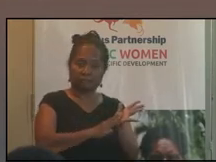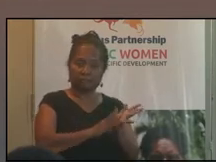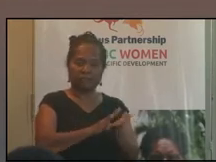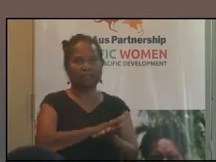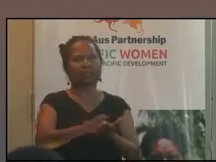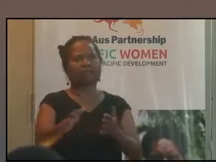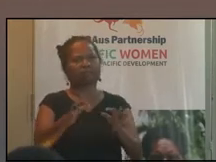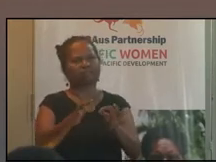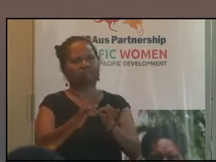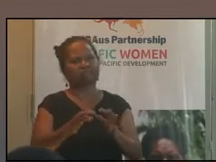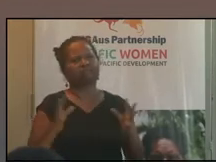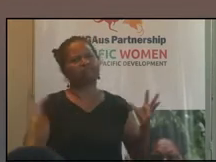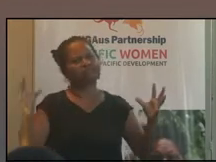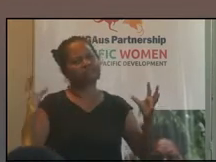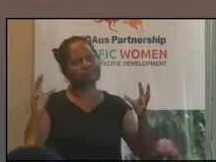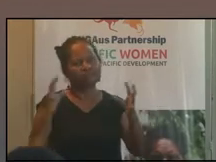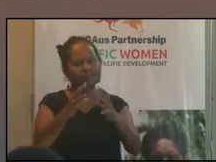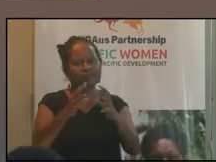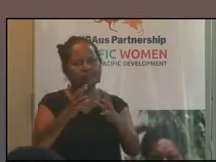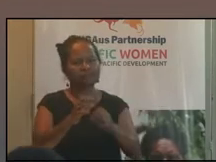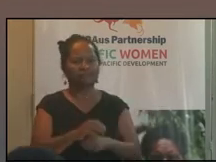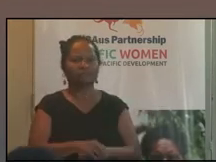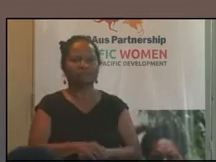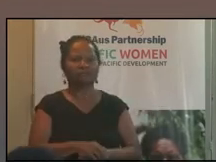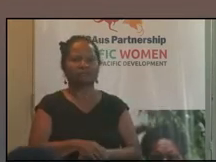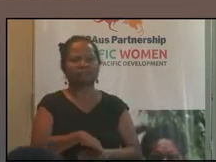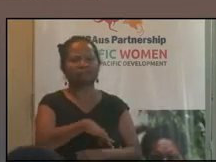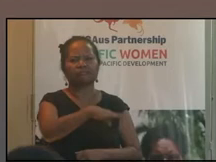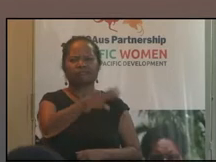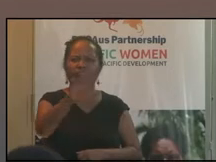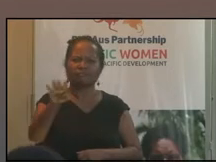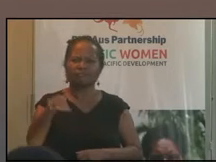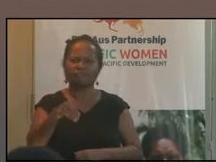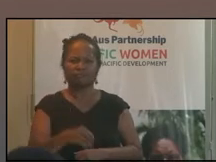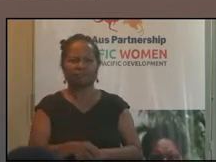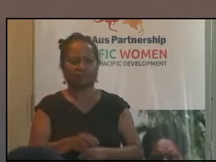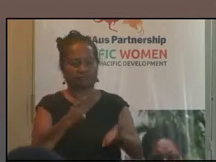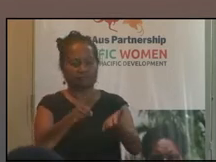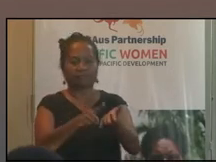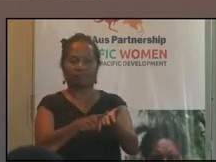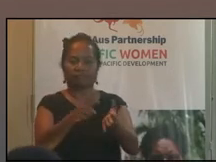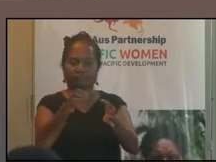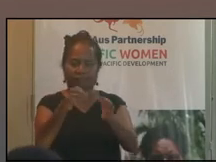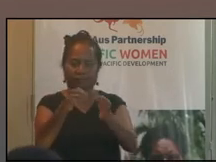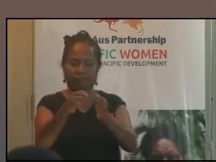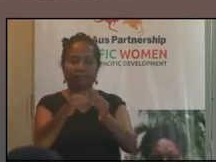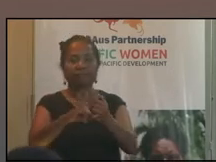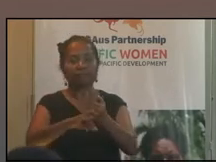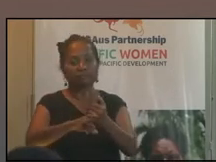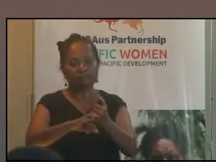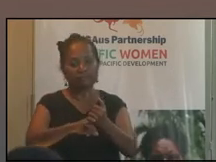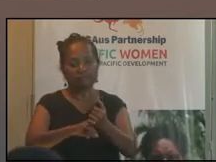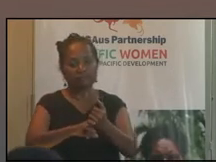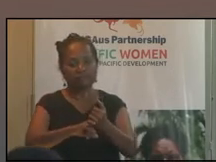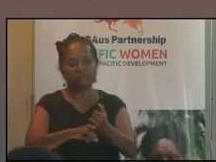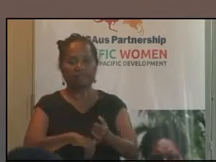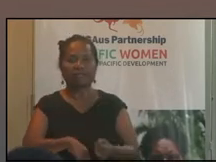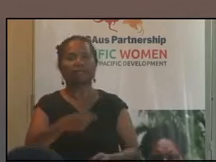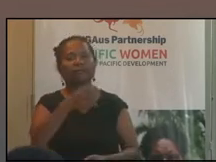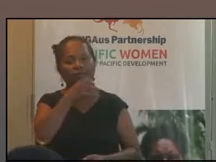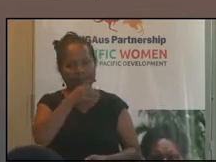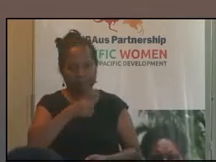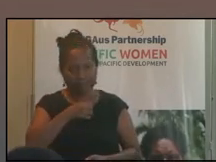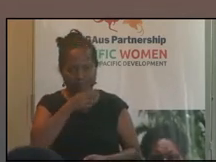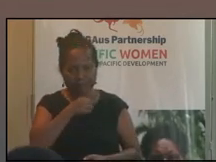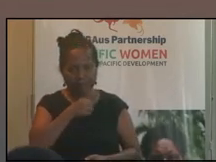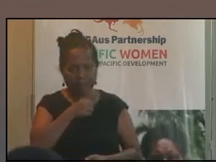got together and they all went for Lohia Boy Samuel. Now, this is a male.